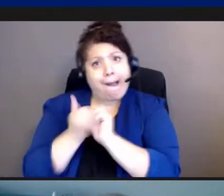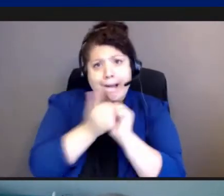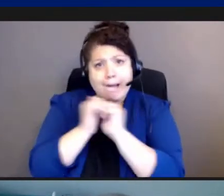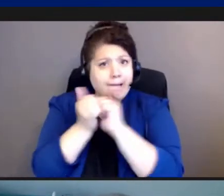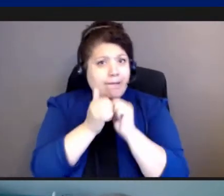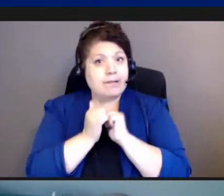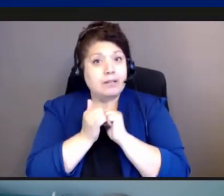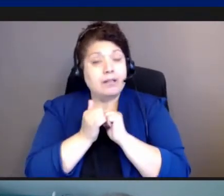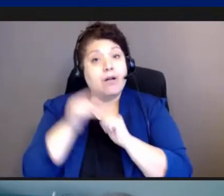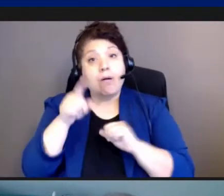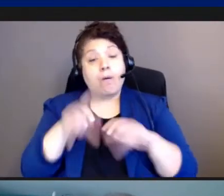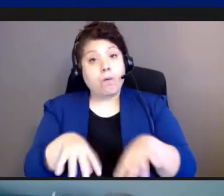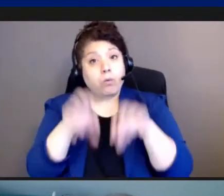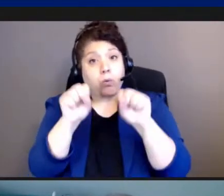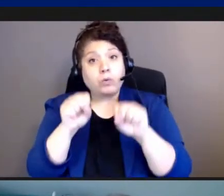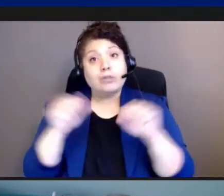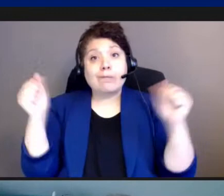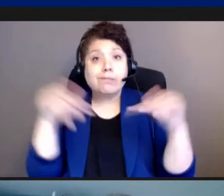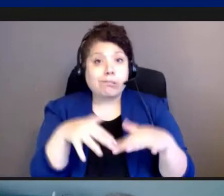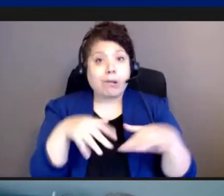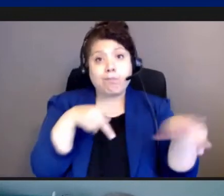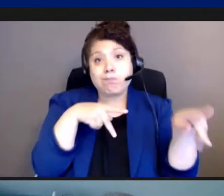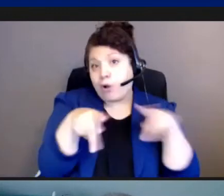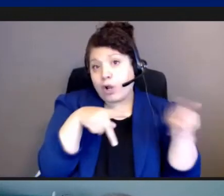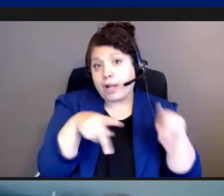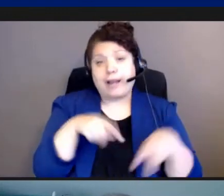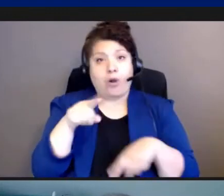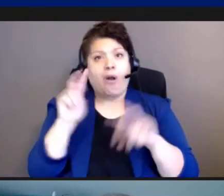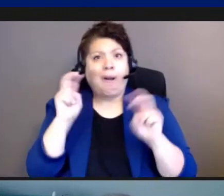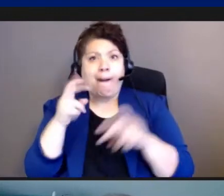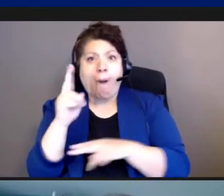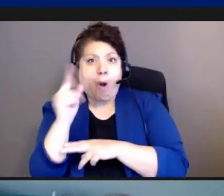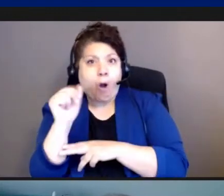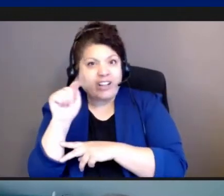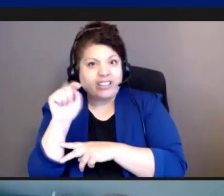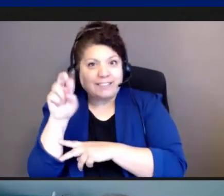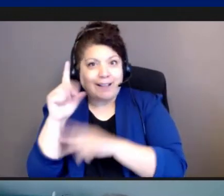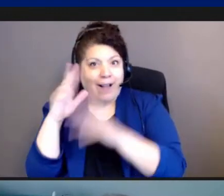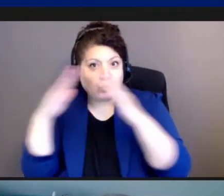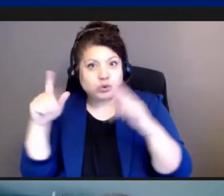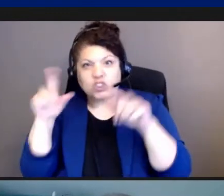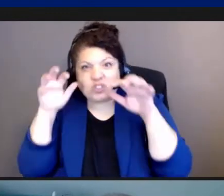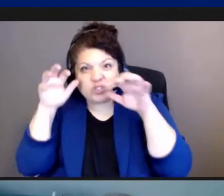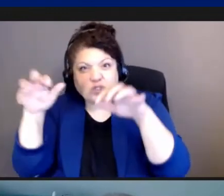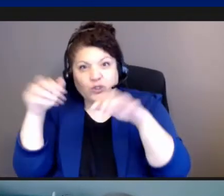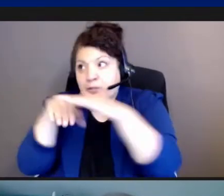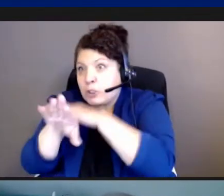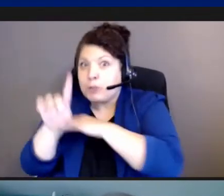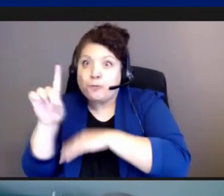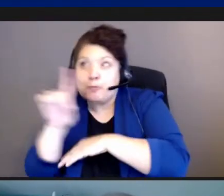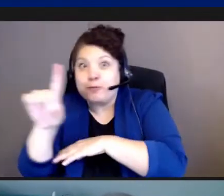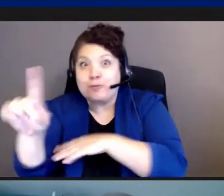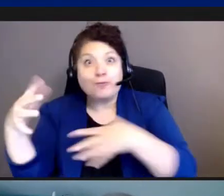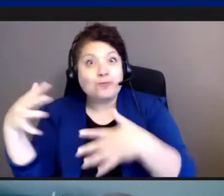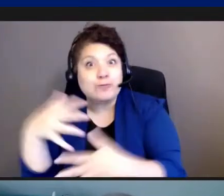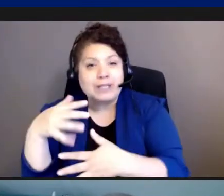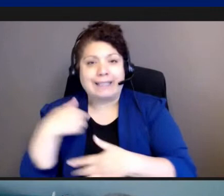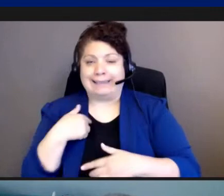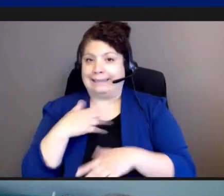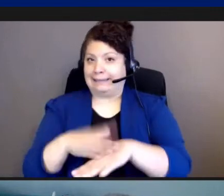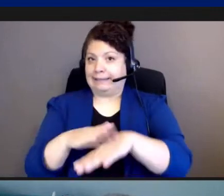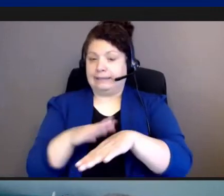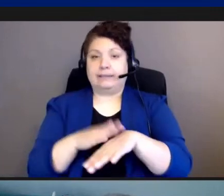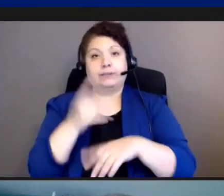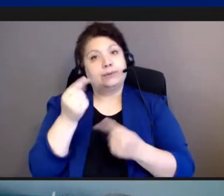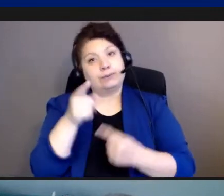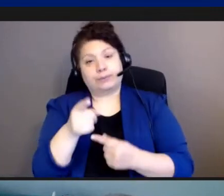to hosting a gathering, whether it be a party, a haunted house, or other get-together, much like Thanksgiving, we are asking people to limit their Halloween